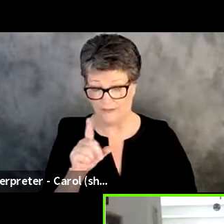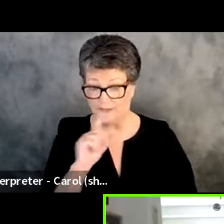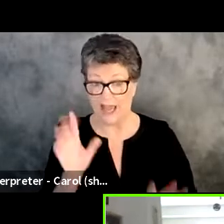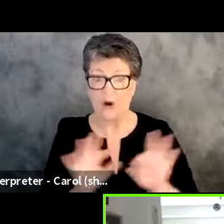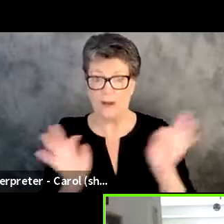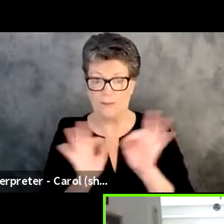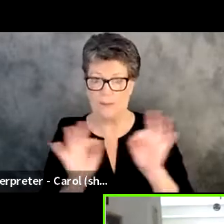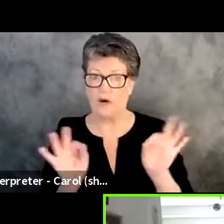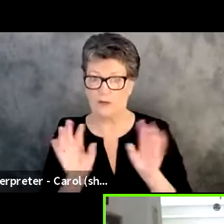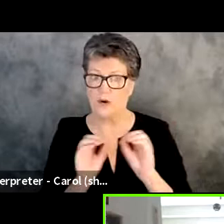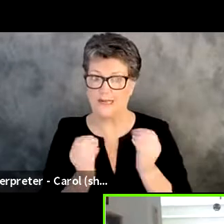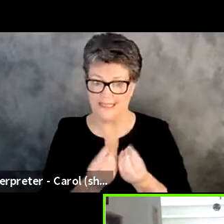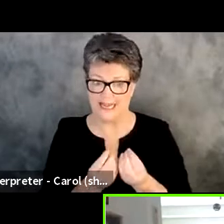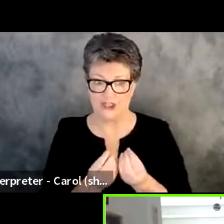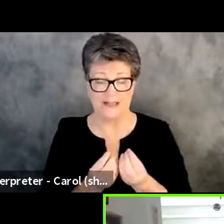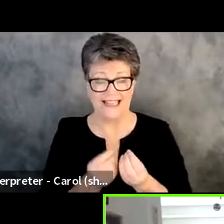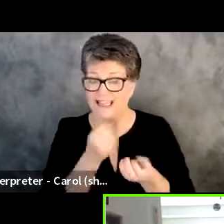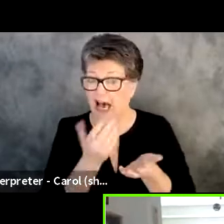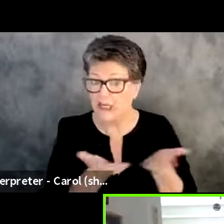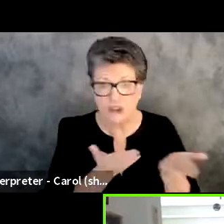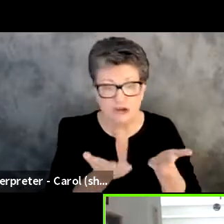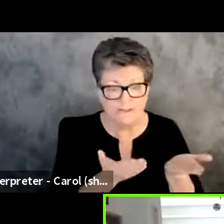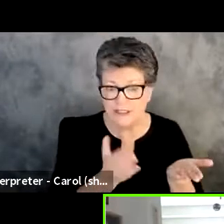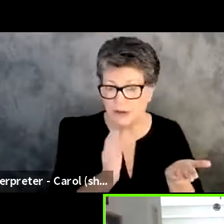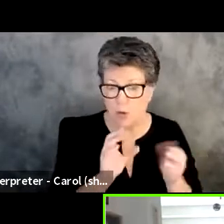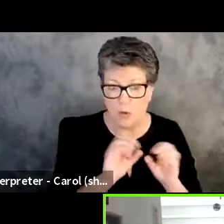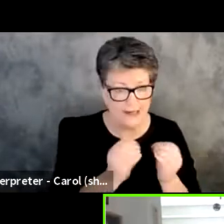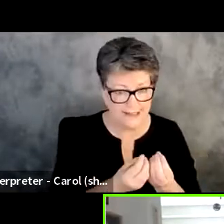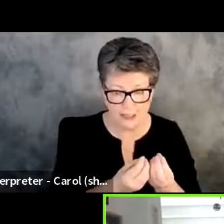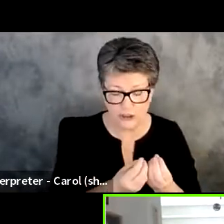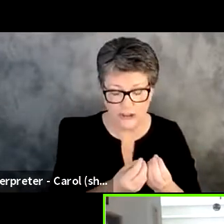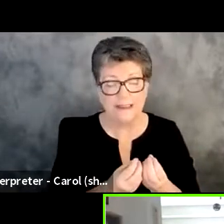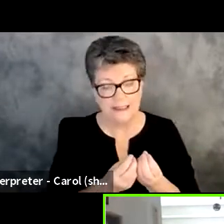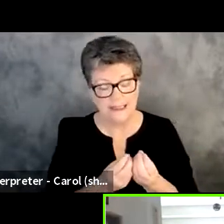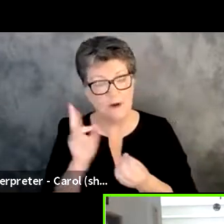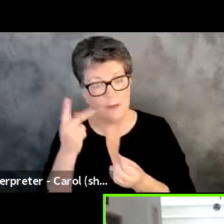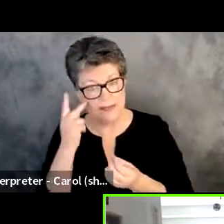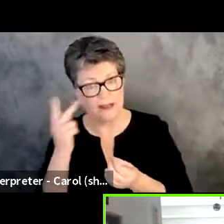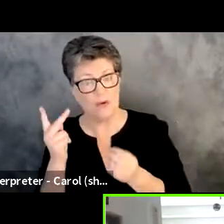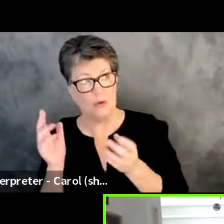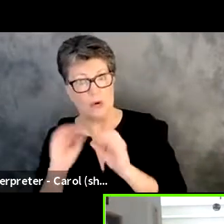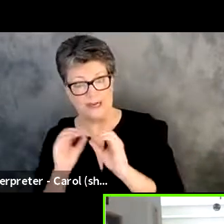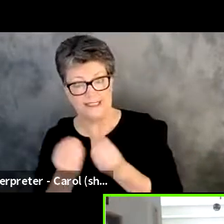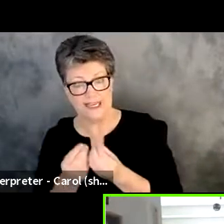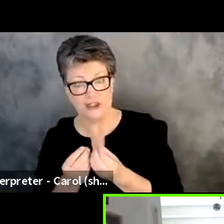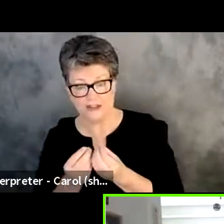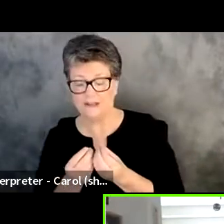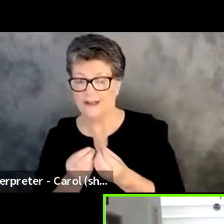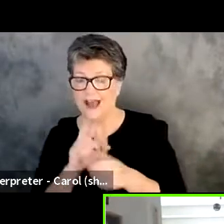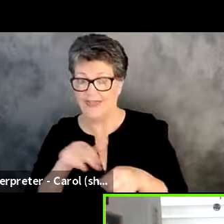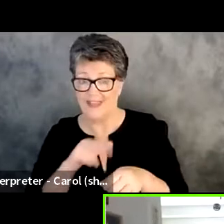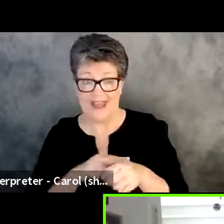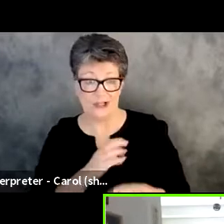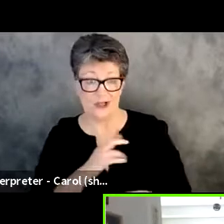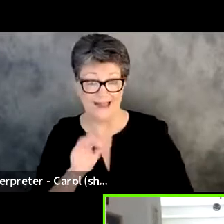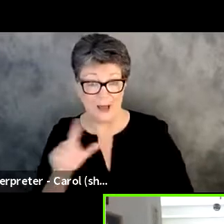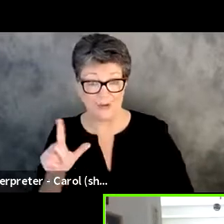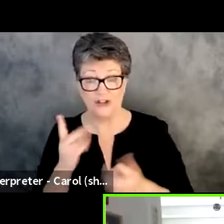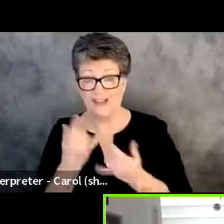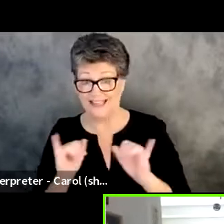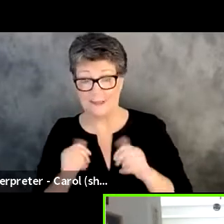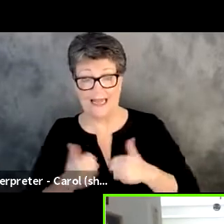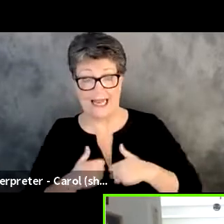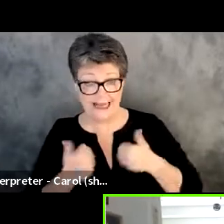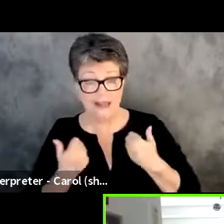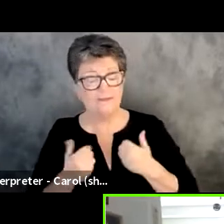important organization. It's not a service organization, but I think they're doing very good work, the National Council on Independent Living.